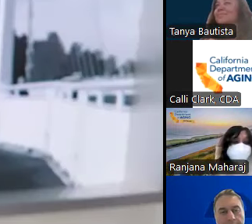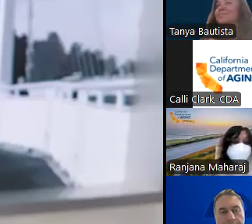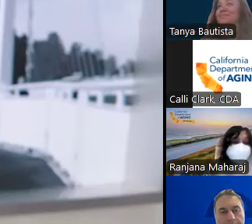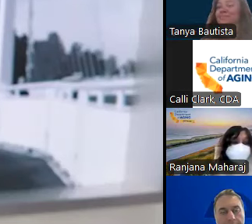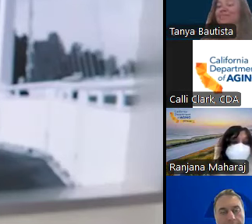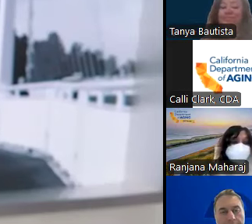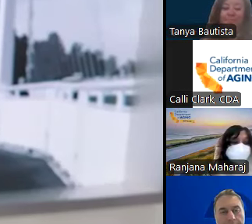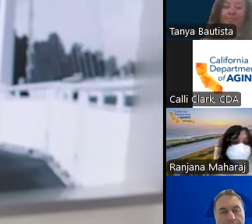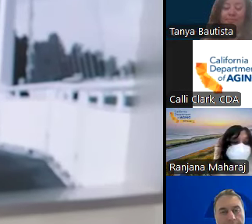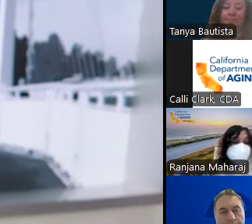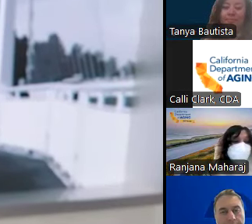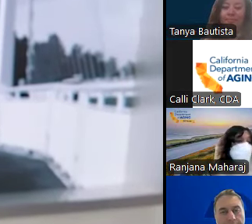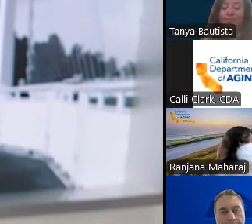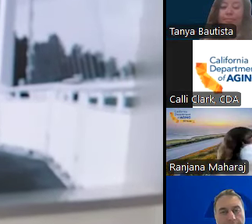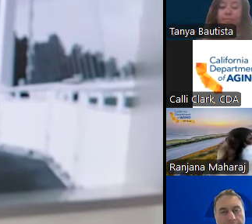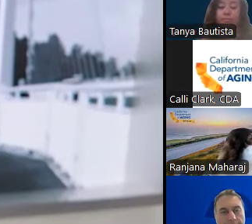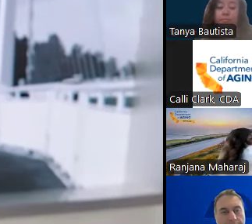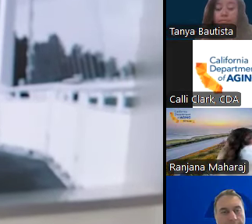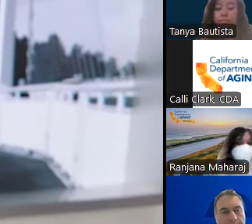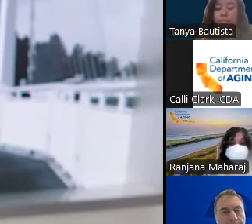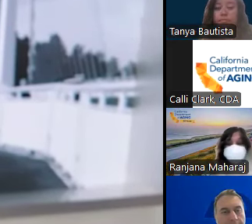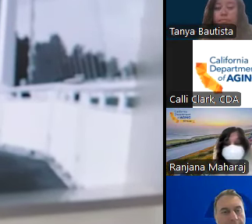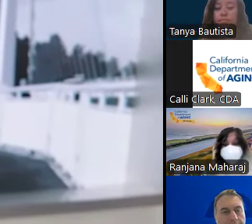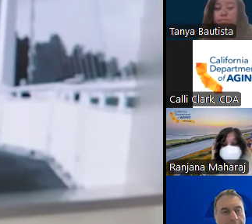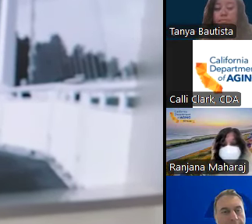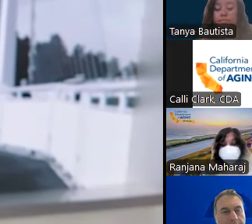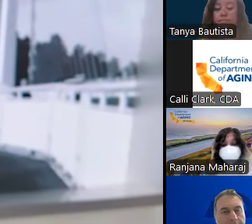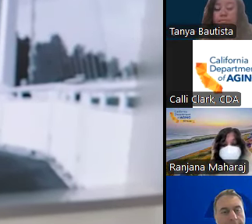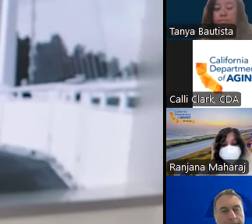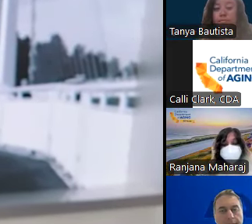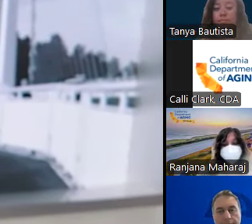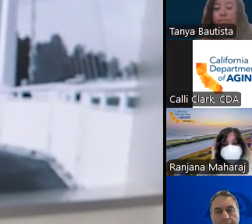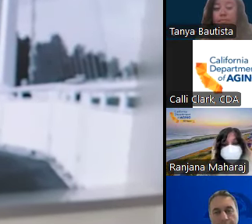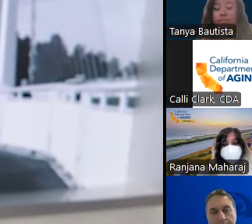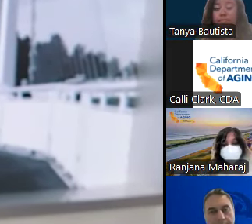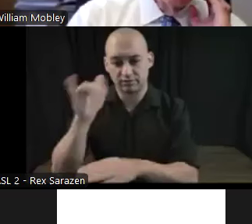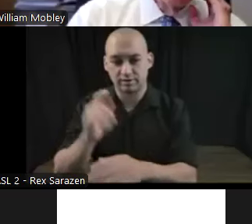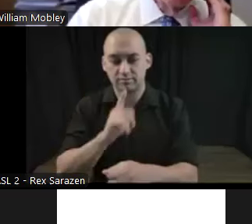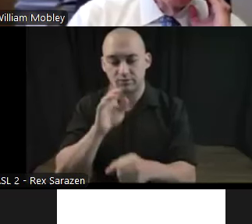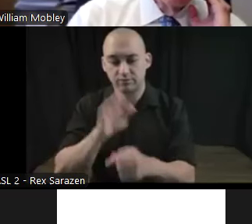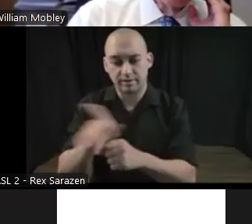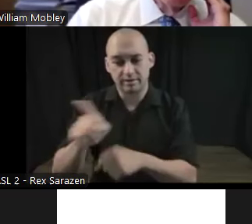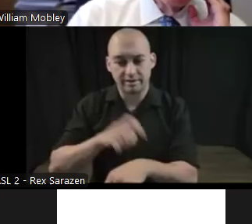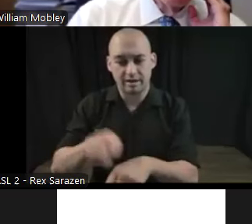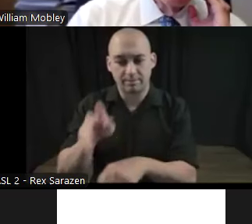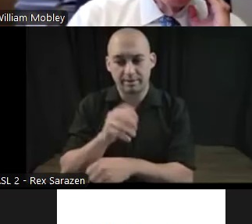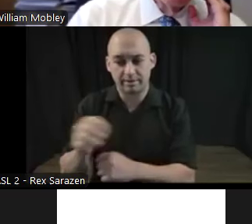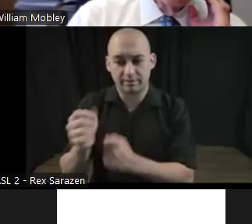Every day, there are over 4 million caregivers across California who devote their time and love to support.